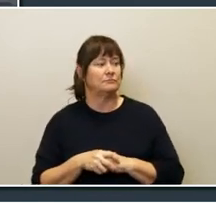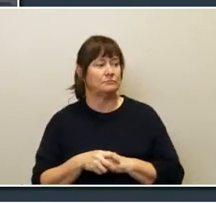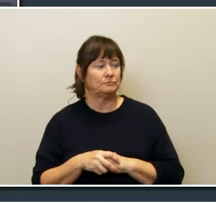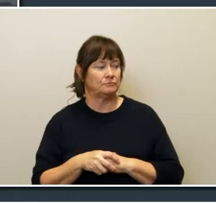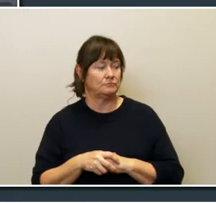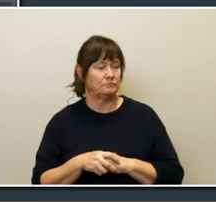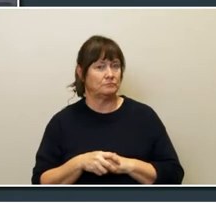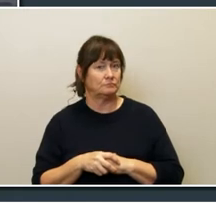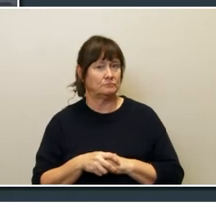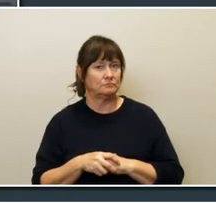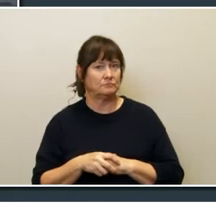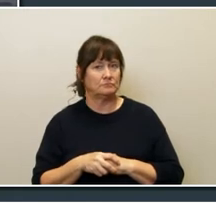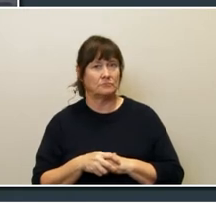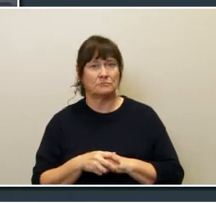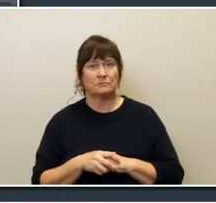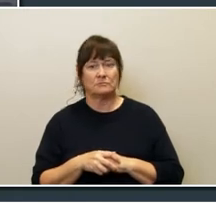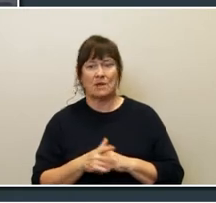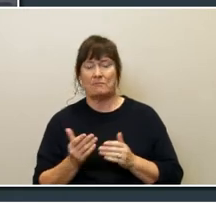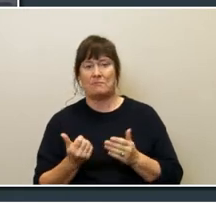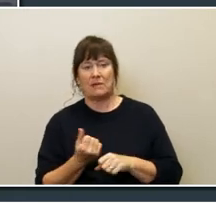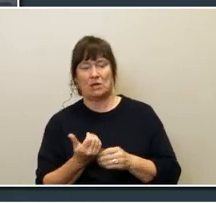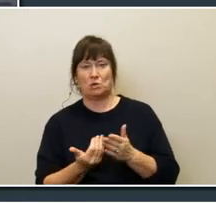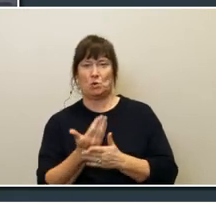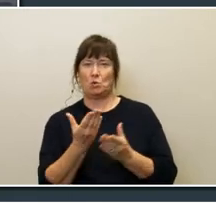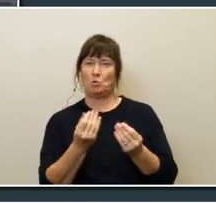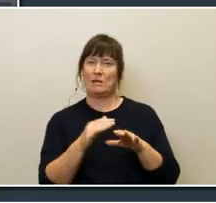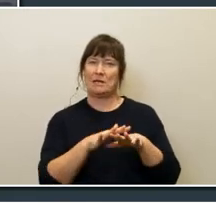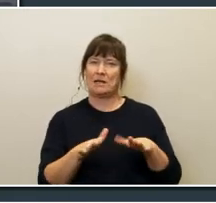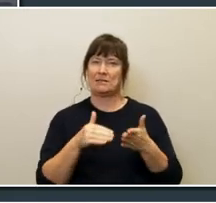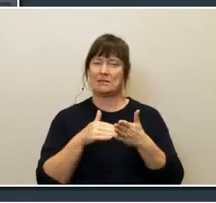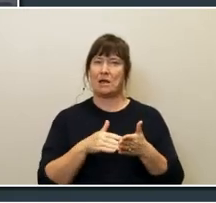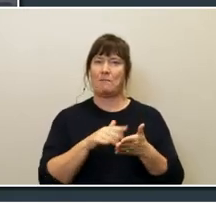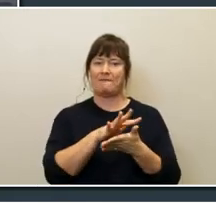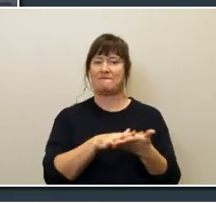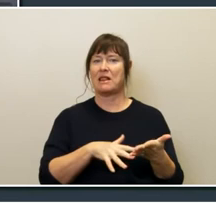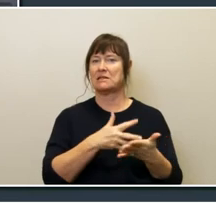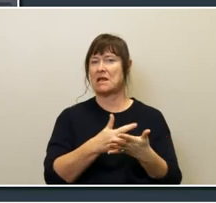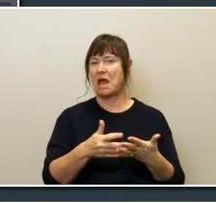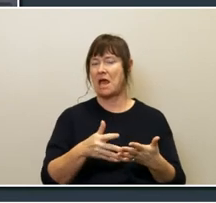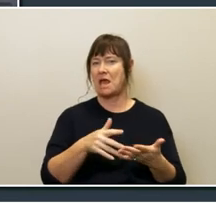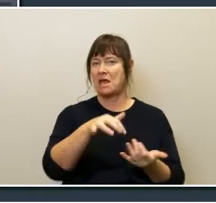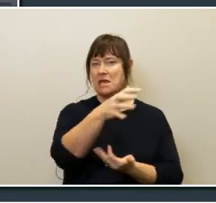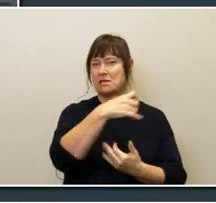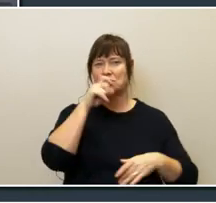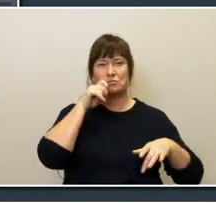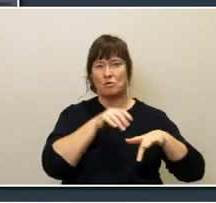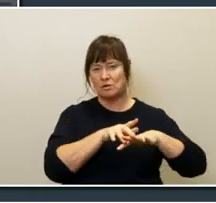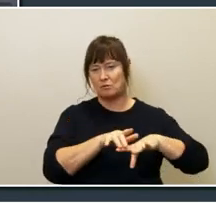So the idea of new wetlands for helping filter the stormwater sounds really